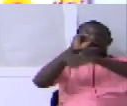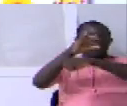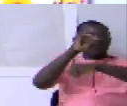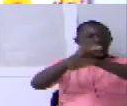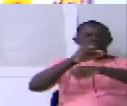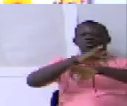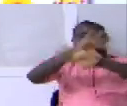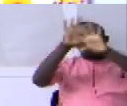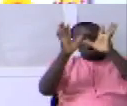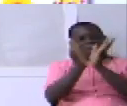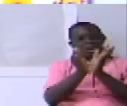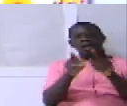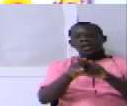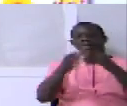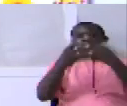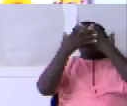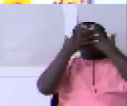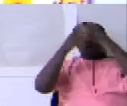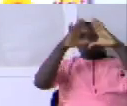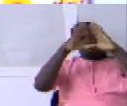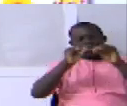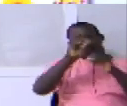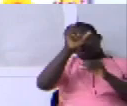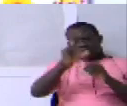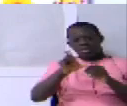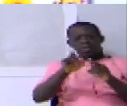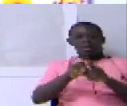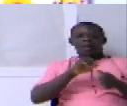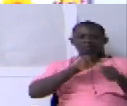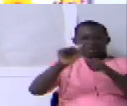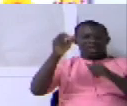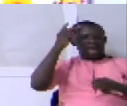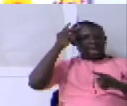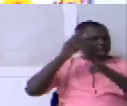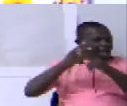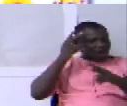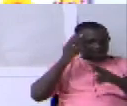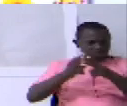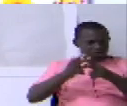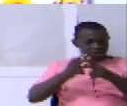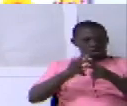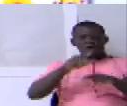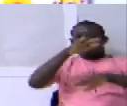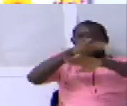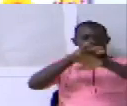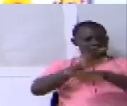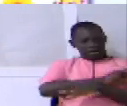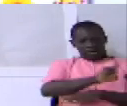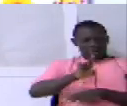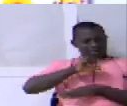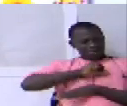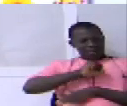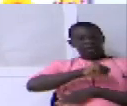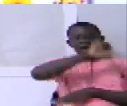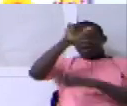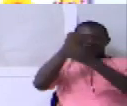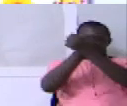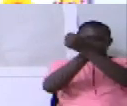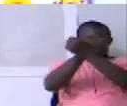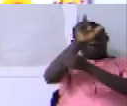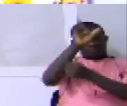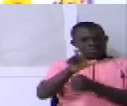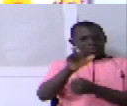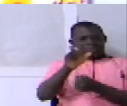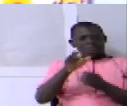be very much careful with the prisoners and the officers they themselves. Isi hakilo to kasola nkolu to menube kaso kono e mennu